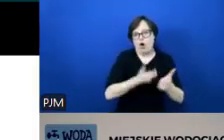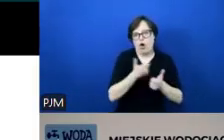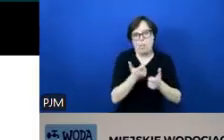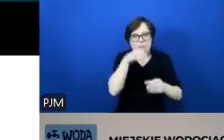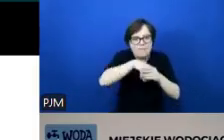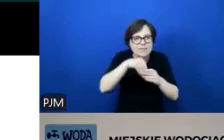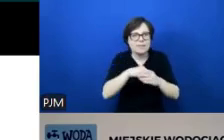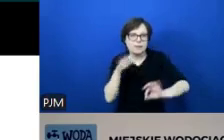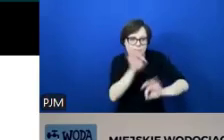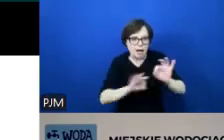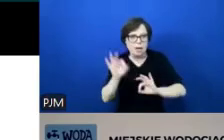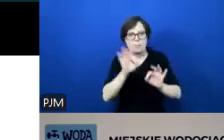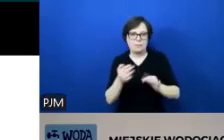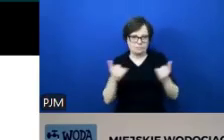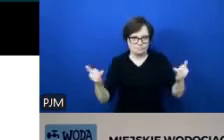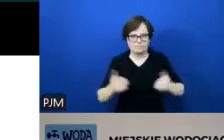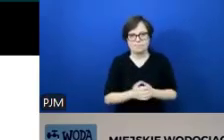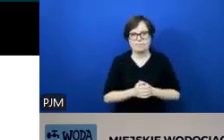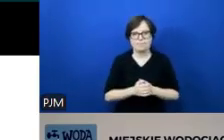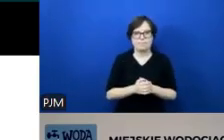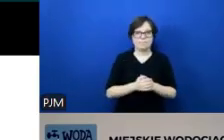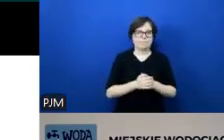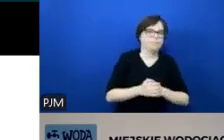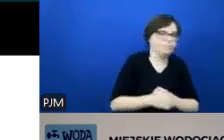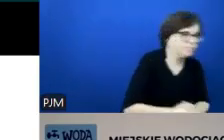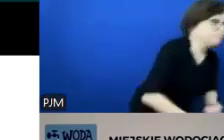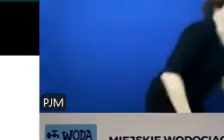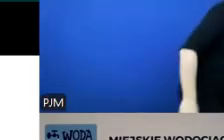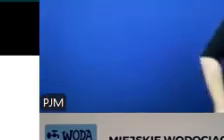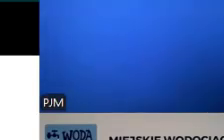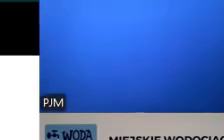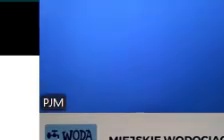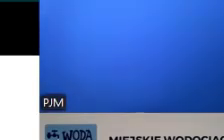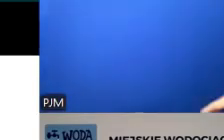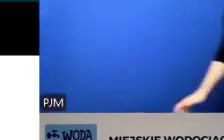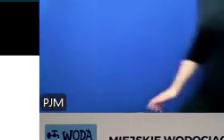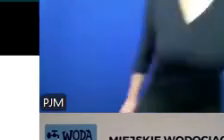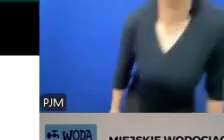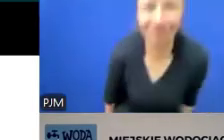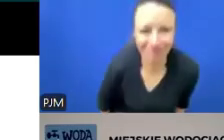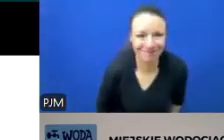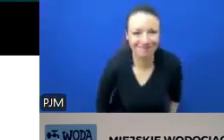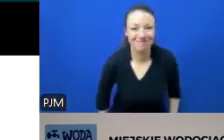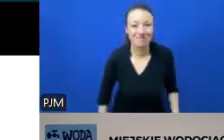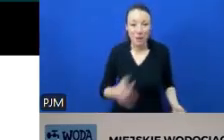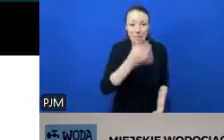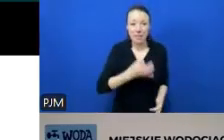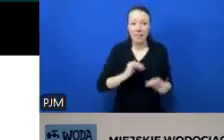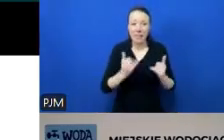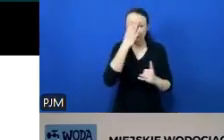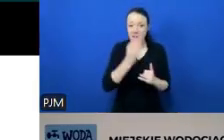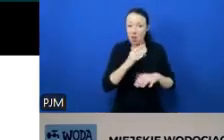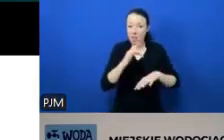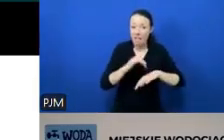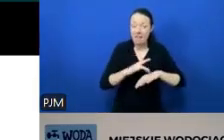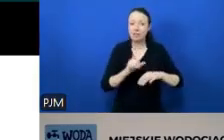rainwater. We decided it's necessary to implement. The question is, what is the standard we want to achieve?